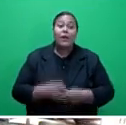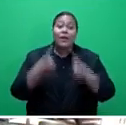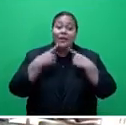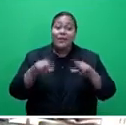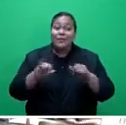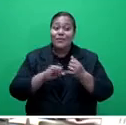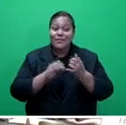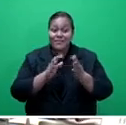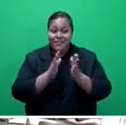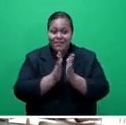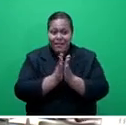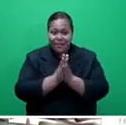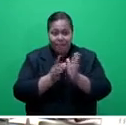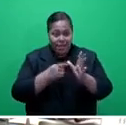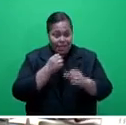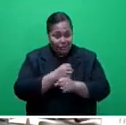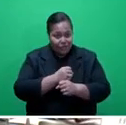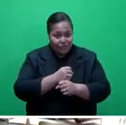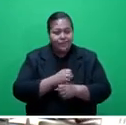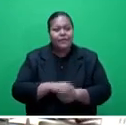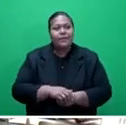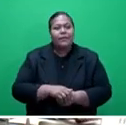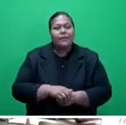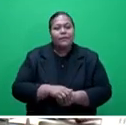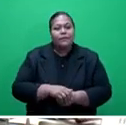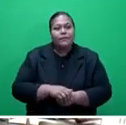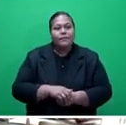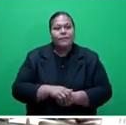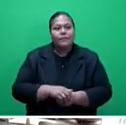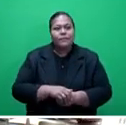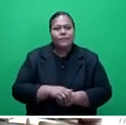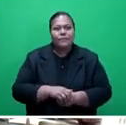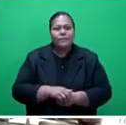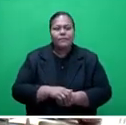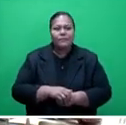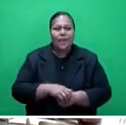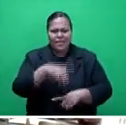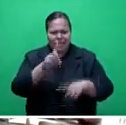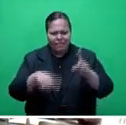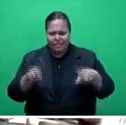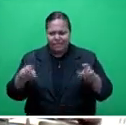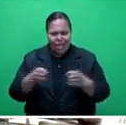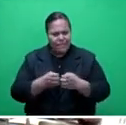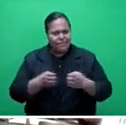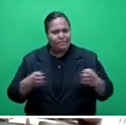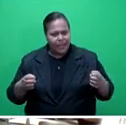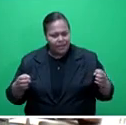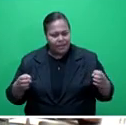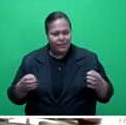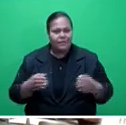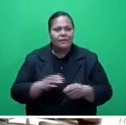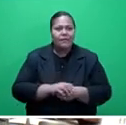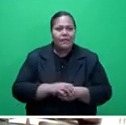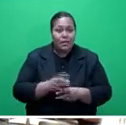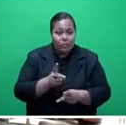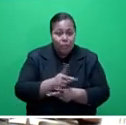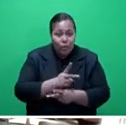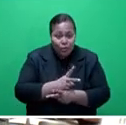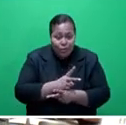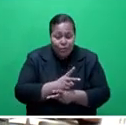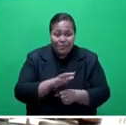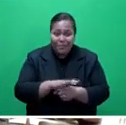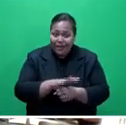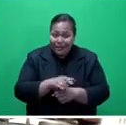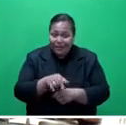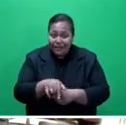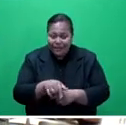the Honourable Attorney General, diversifying and expanding our manufacturing base and establishing